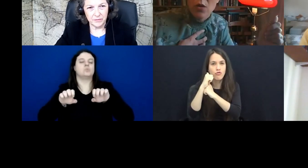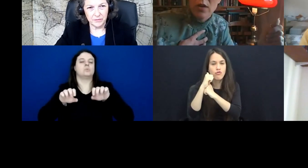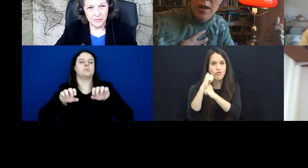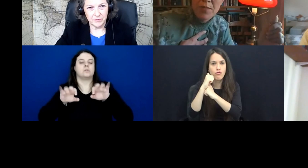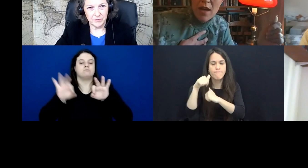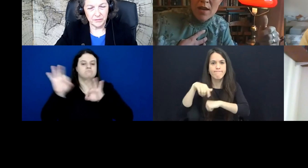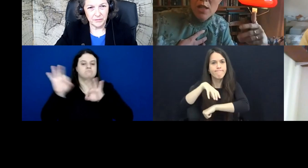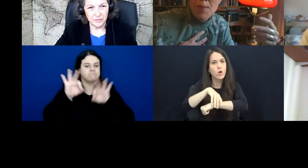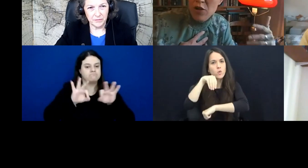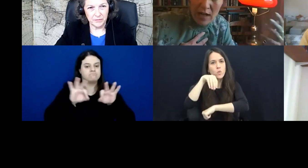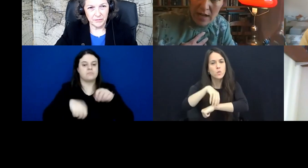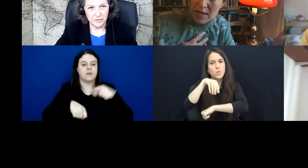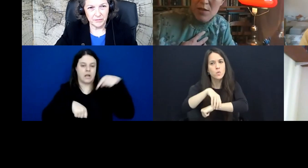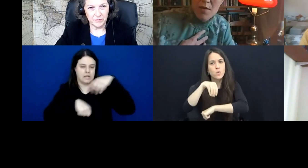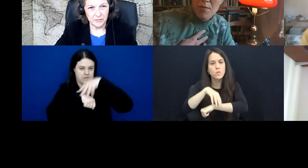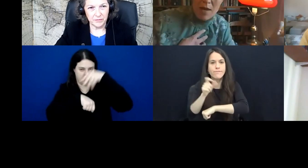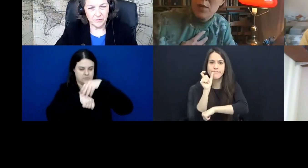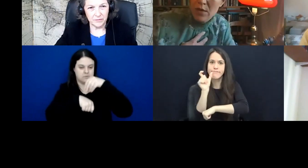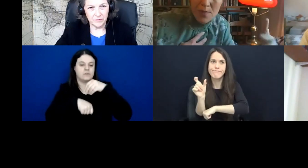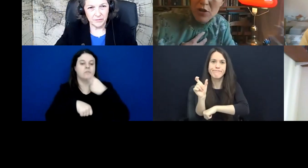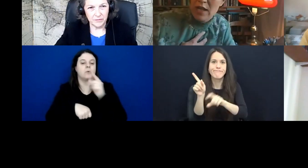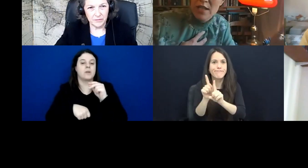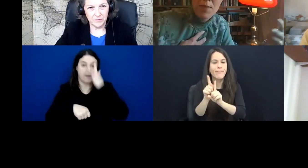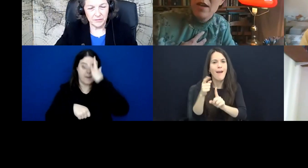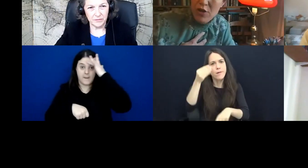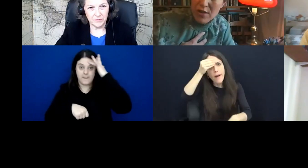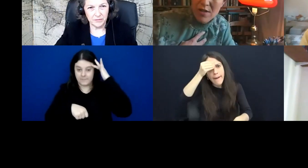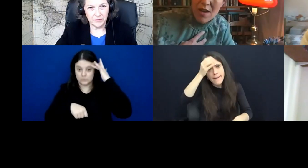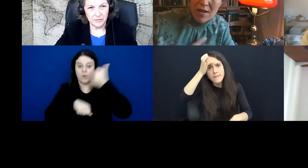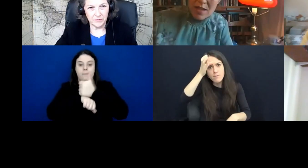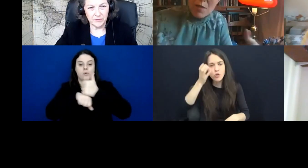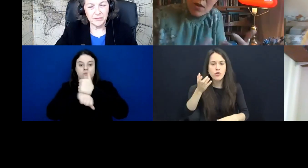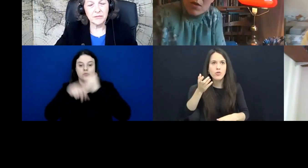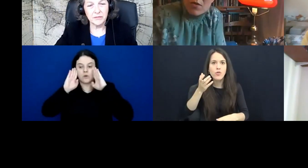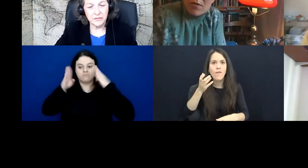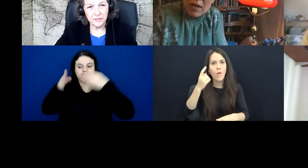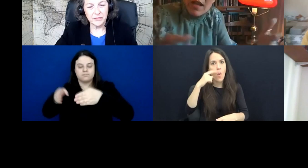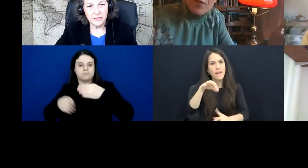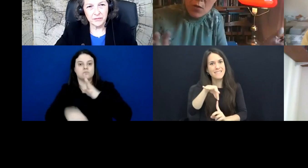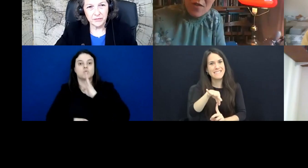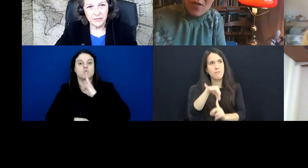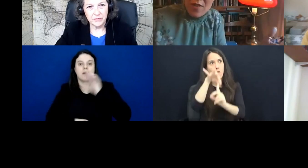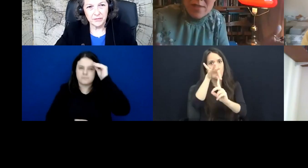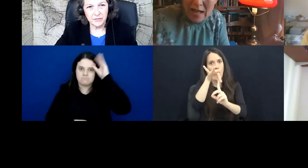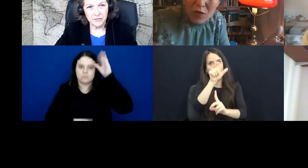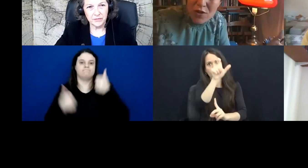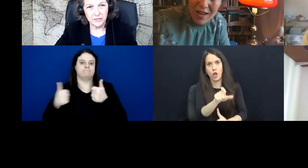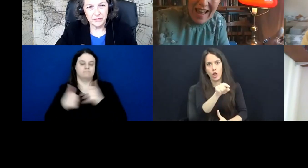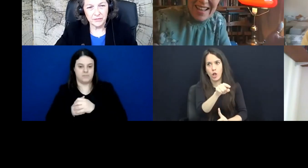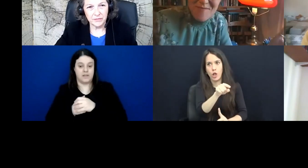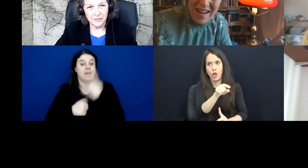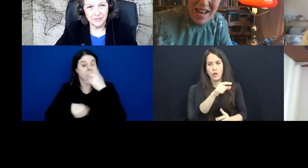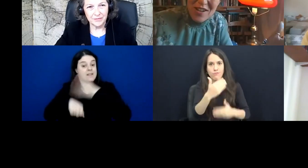Sweden call specialist people, specialist patients. Someone who's lived with